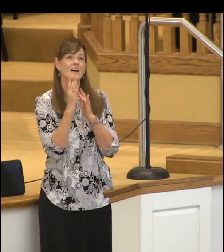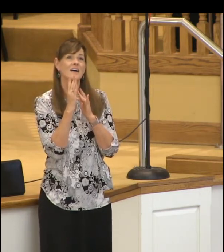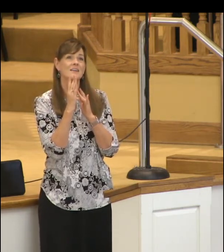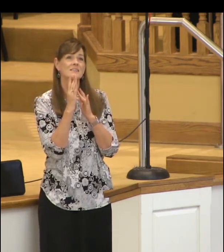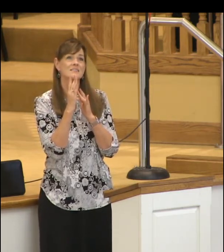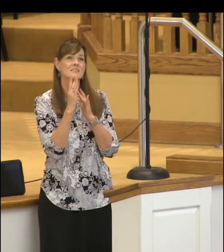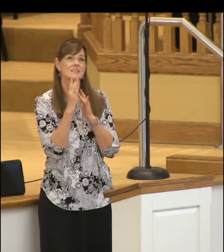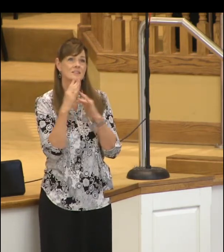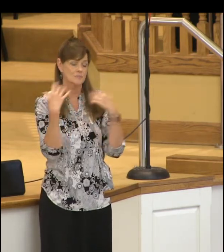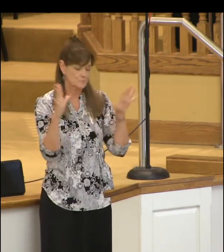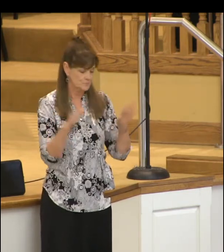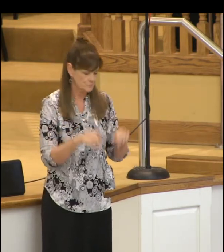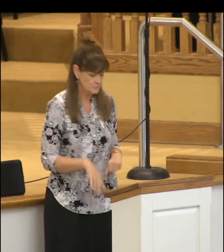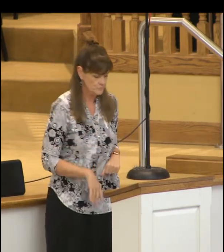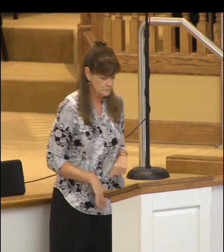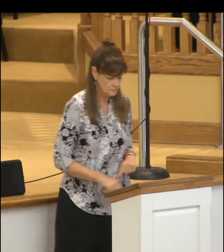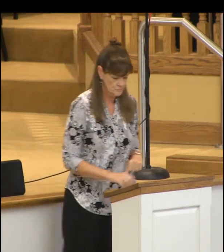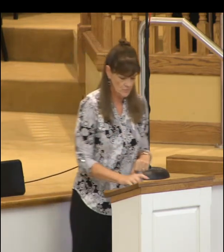Jesus.